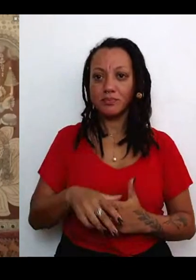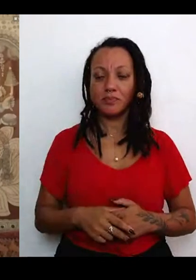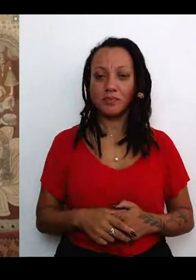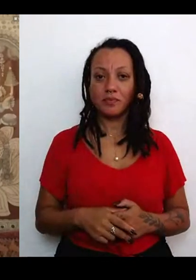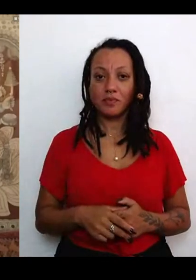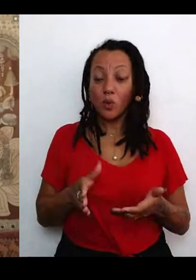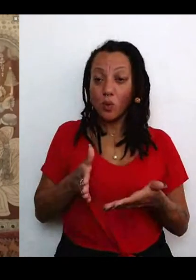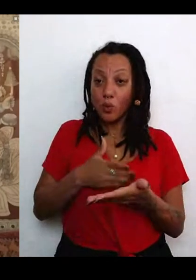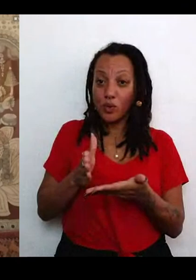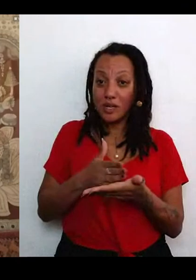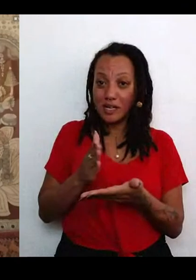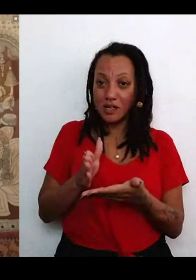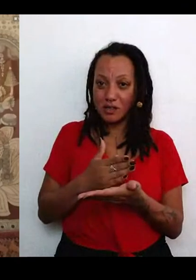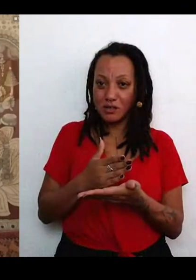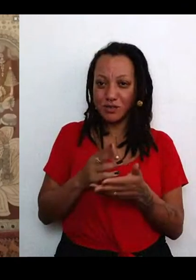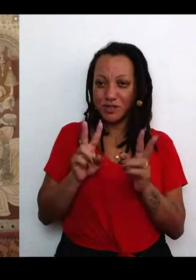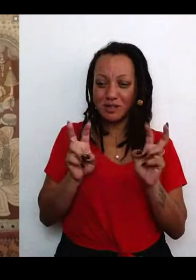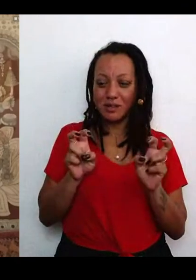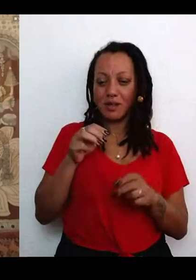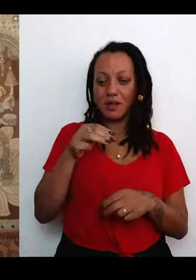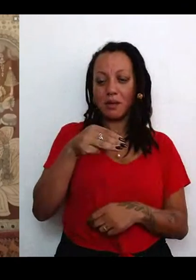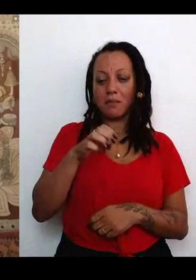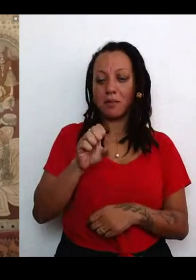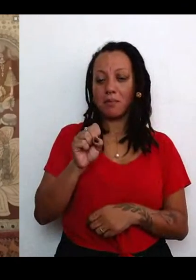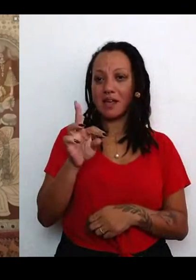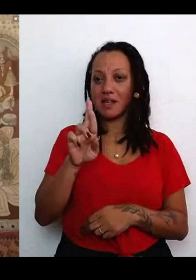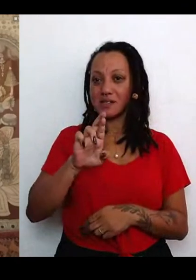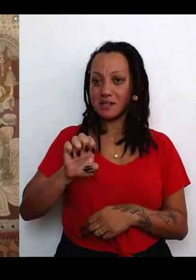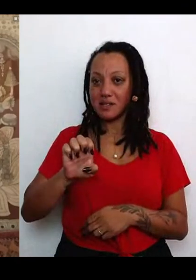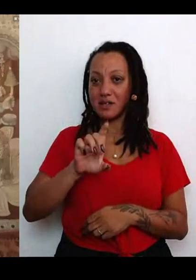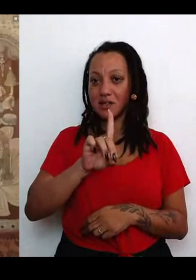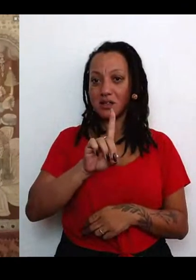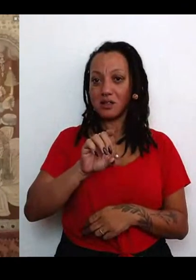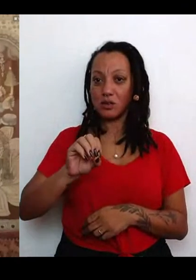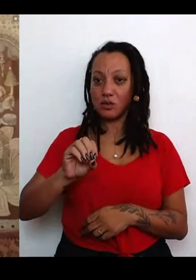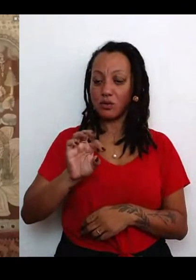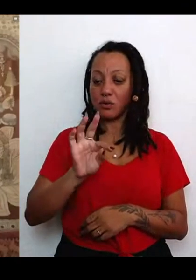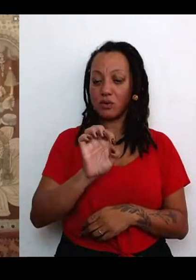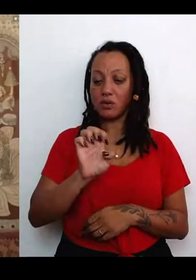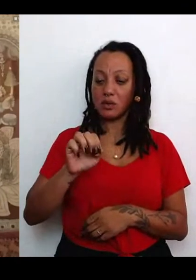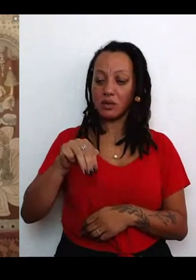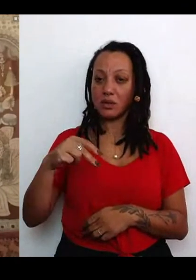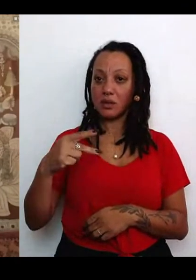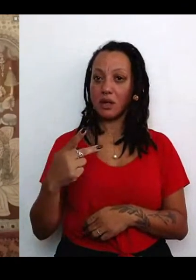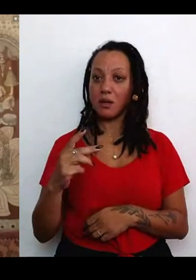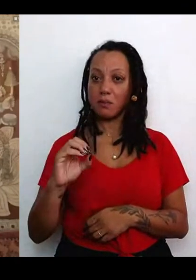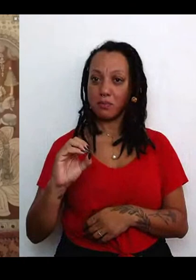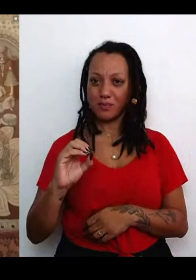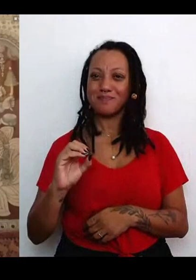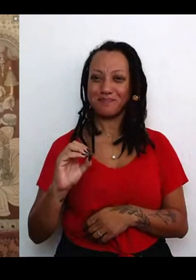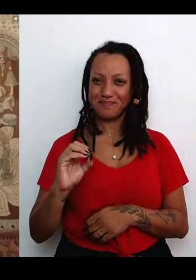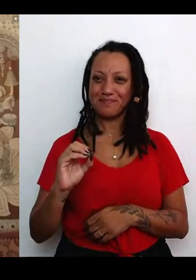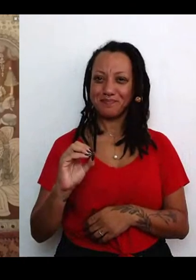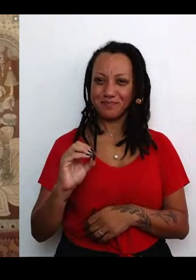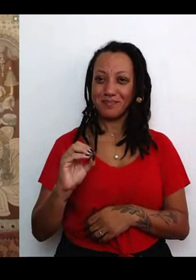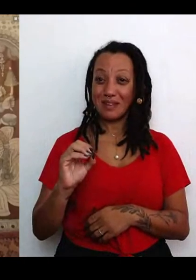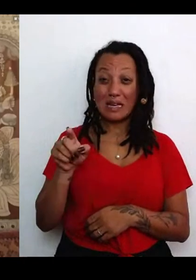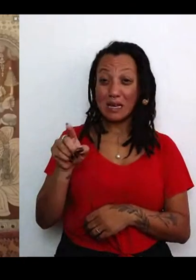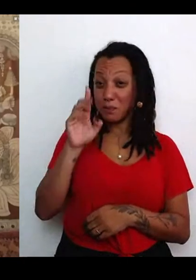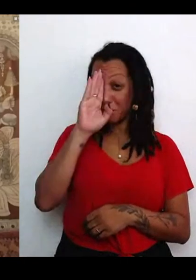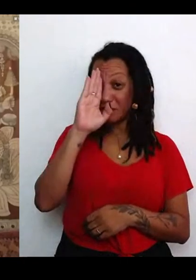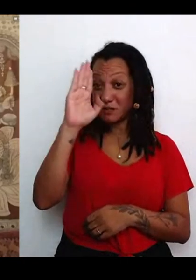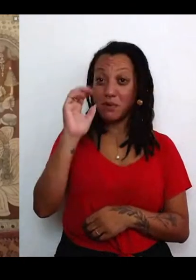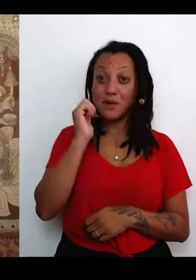modern signs he did not give us knowledge about how the world Works he was the chancellor of England